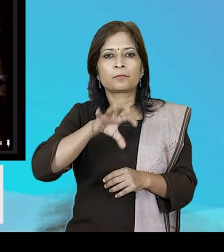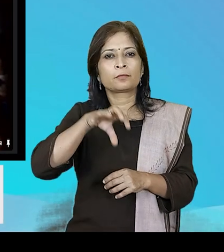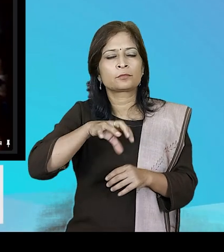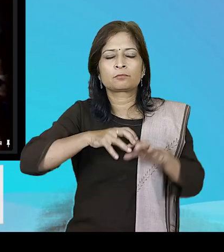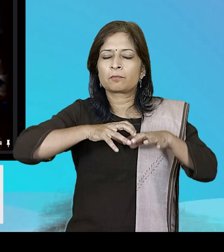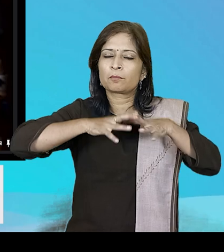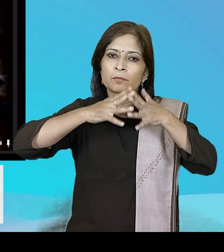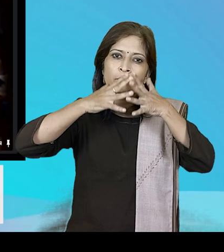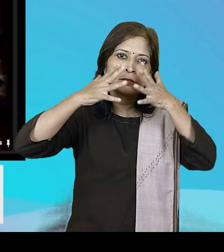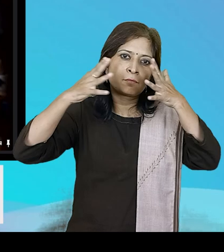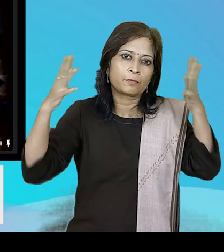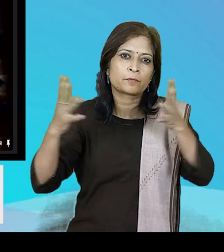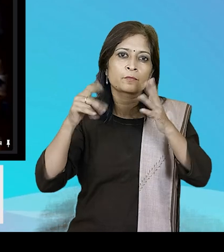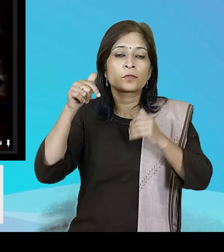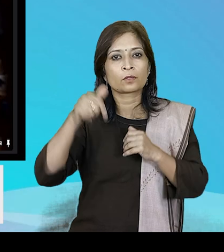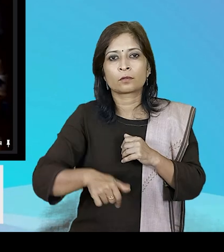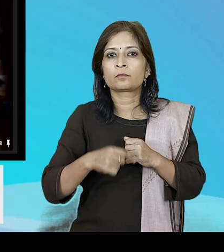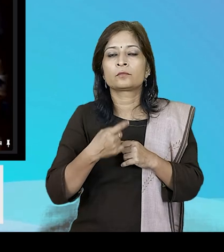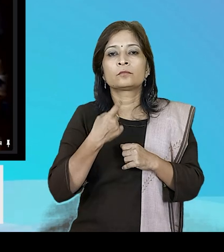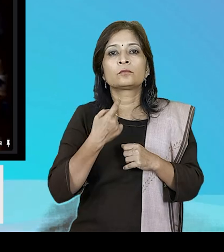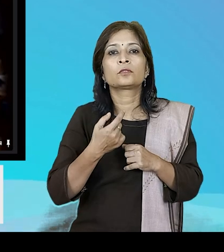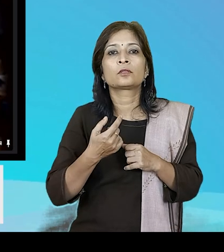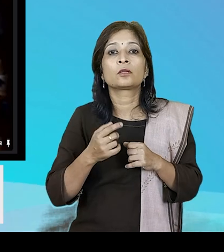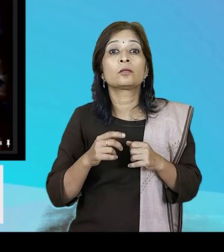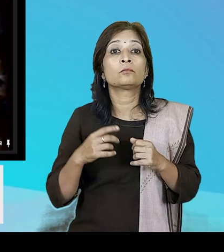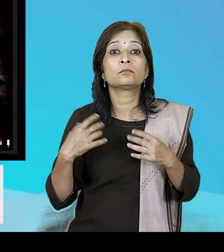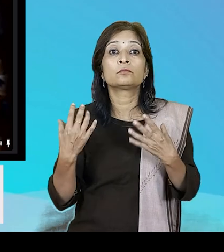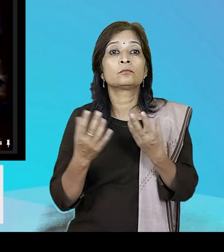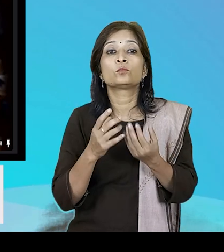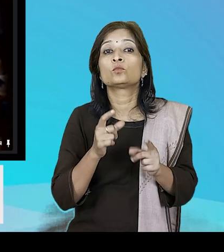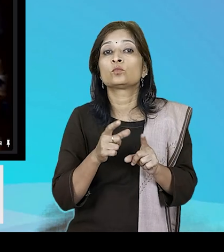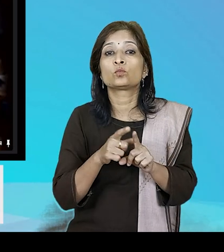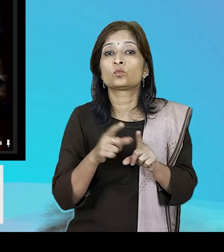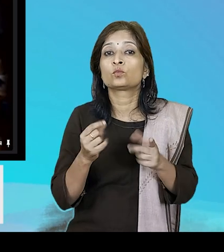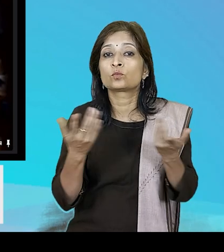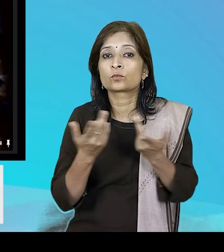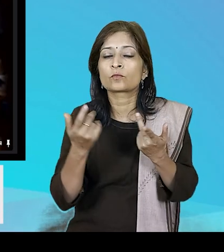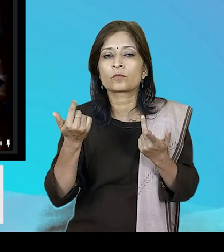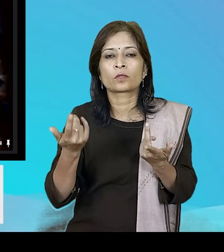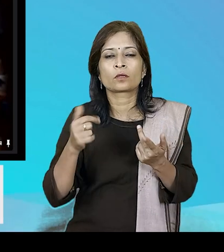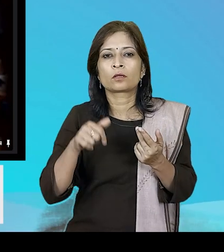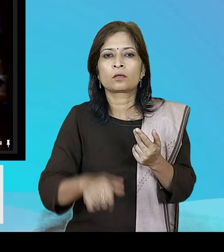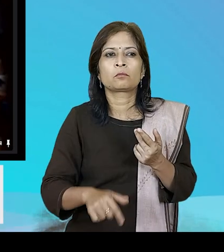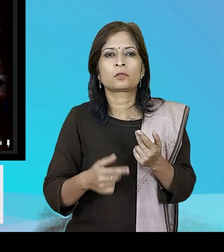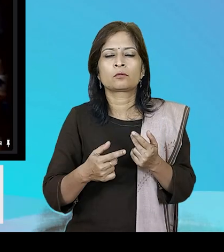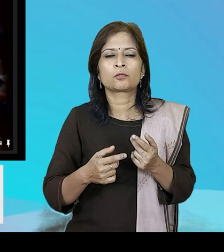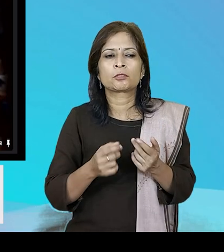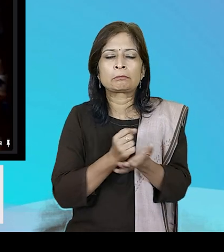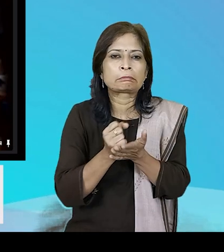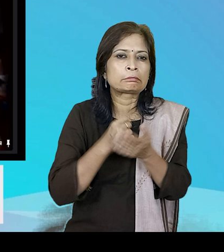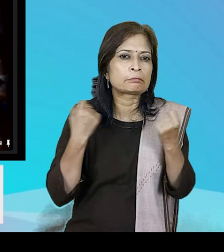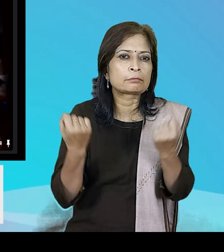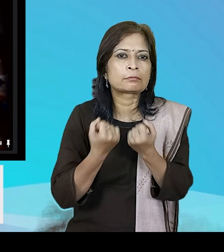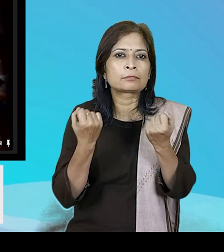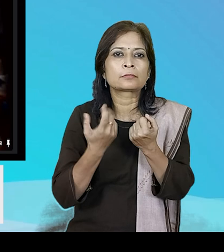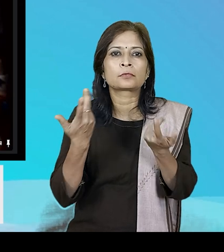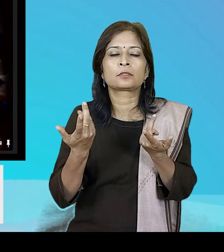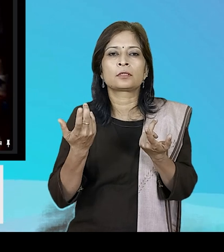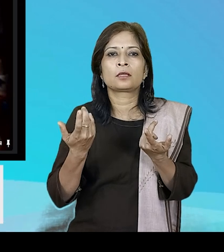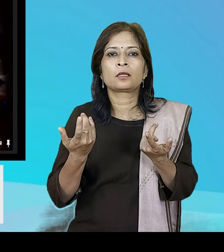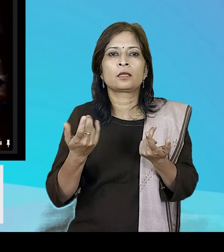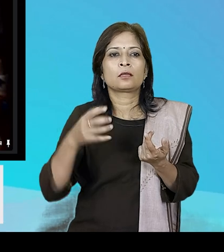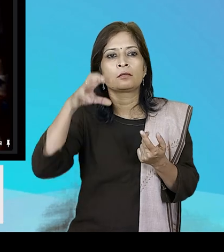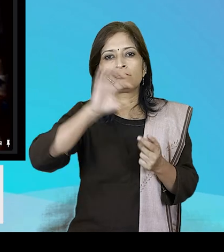large country, and that is why what we've done is we have tried making sure that we give